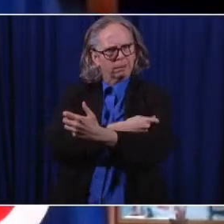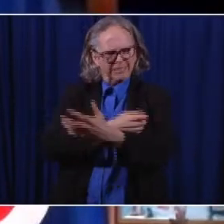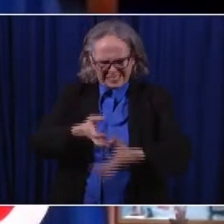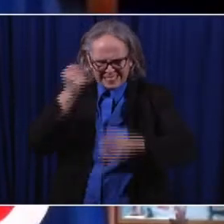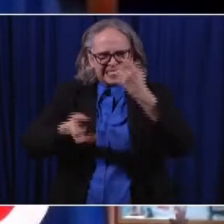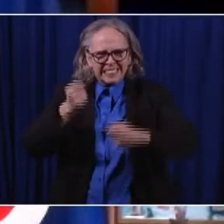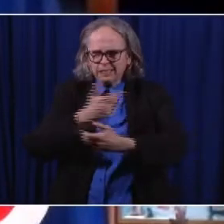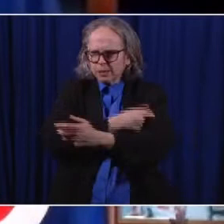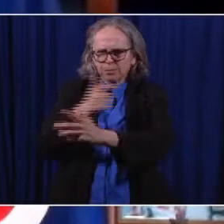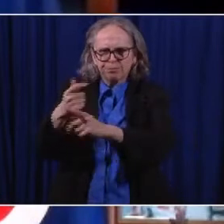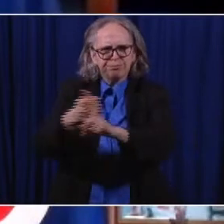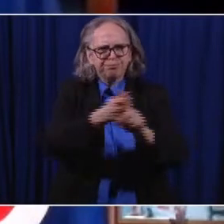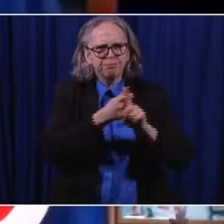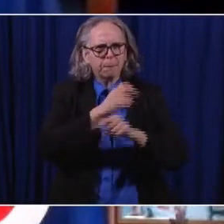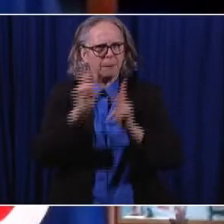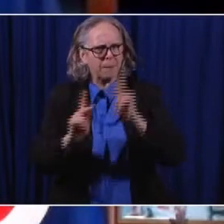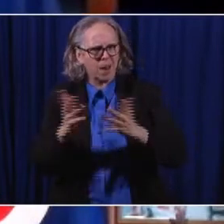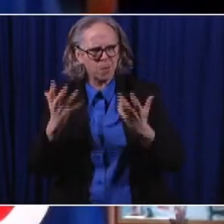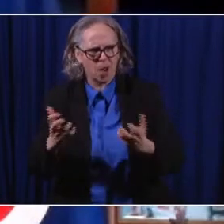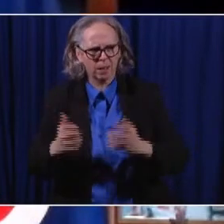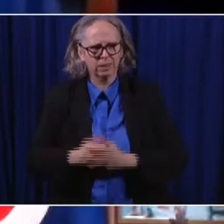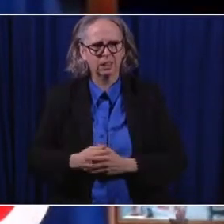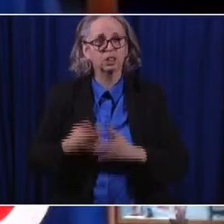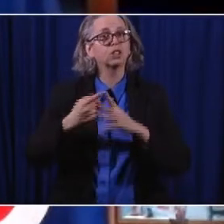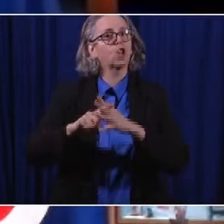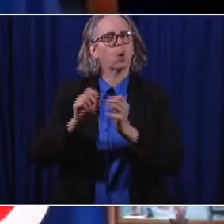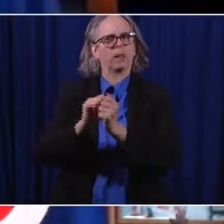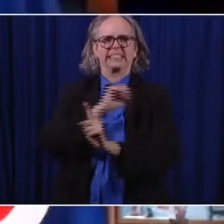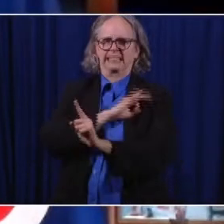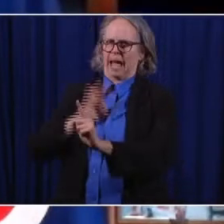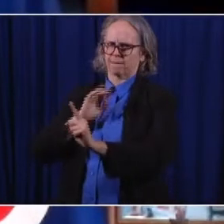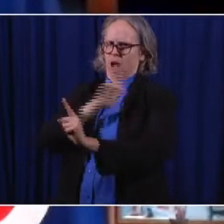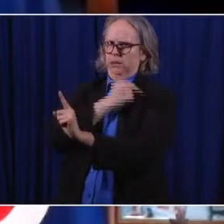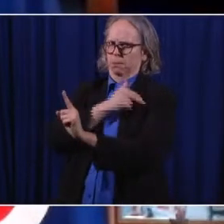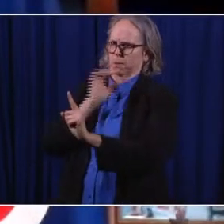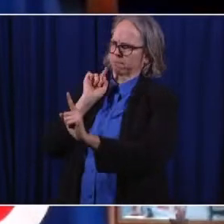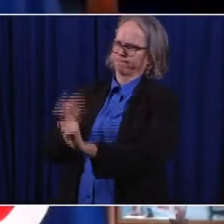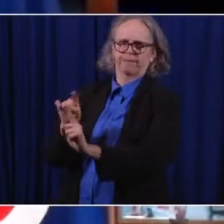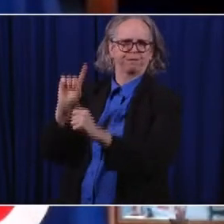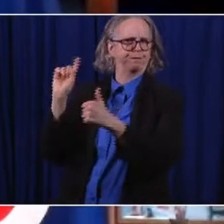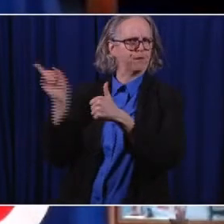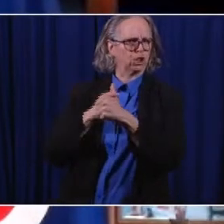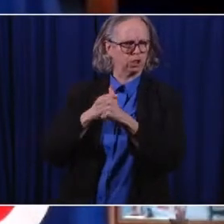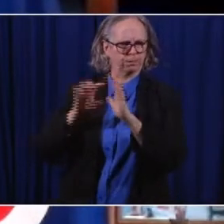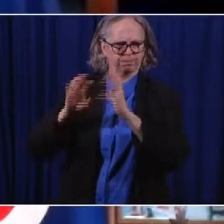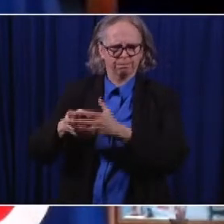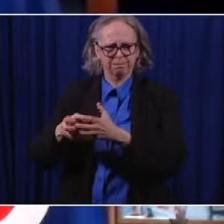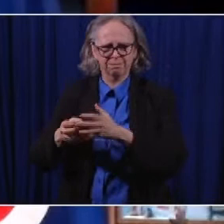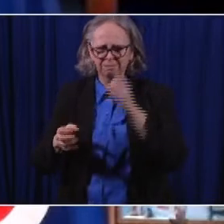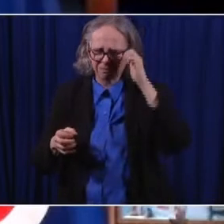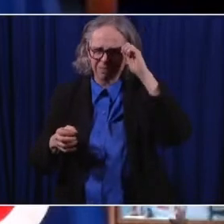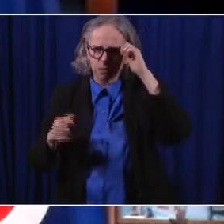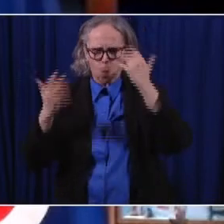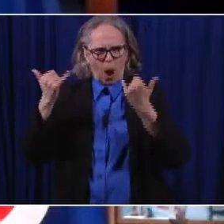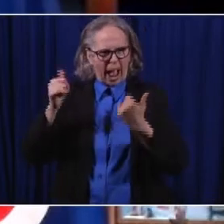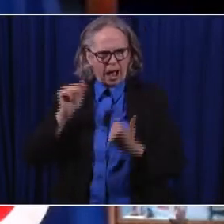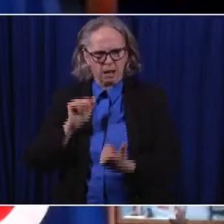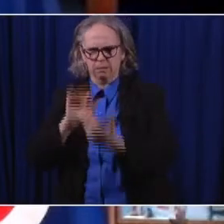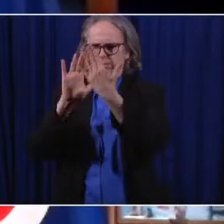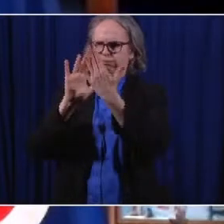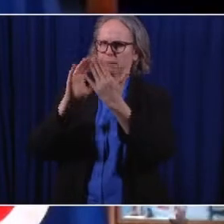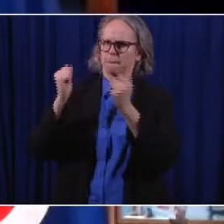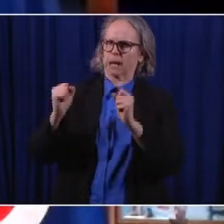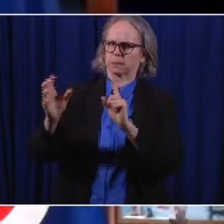hours to the staff that confronts these issues on a daily basis. And another important part about